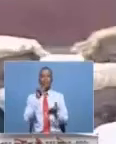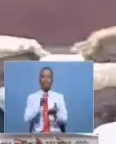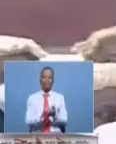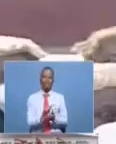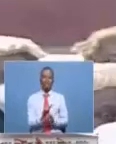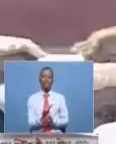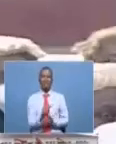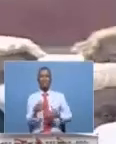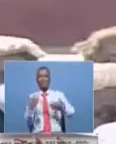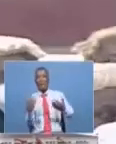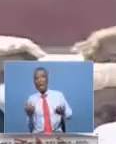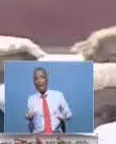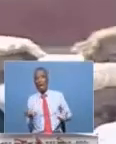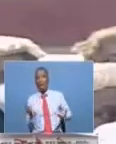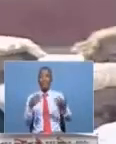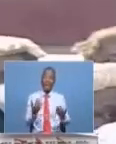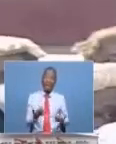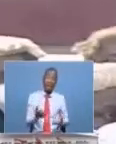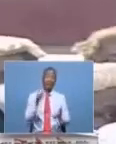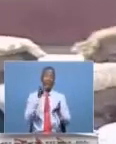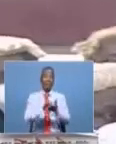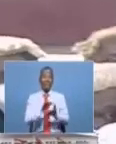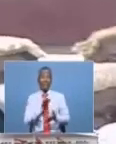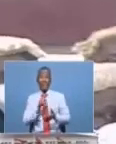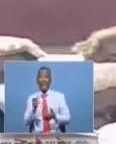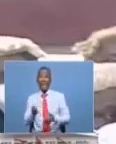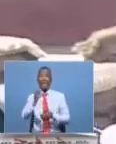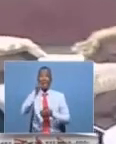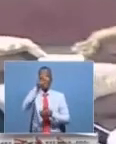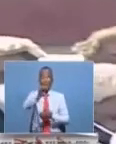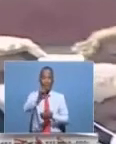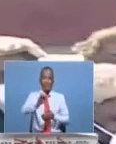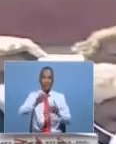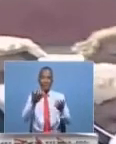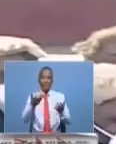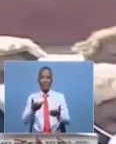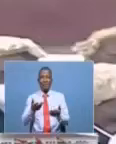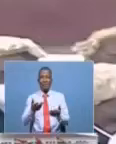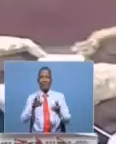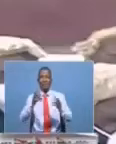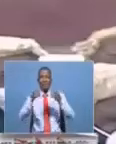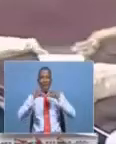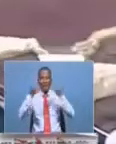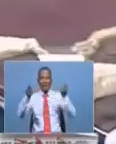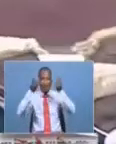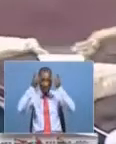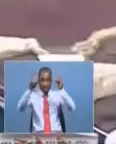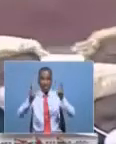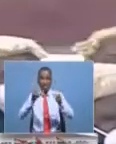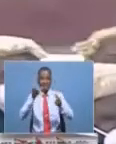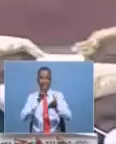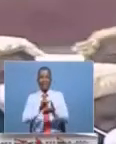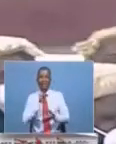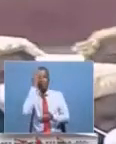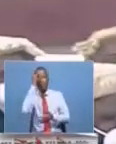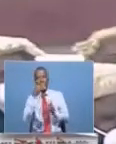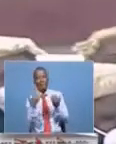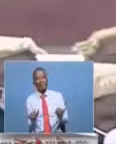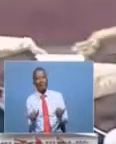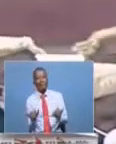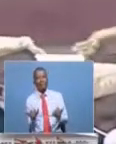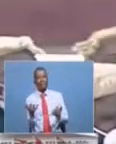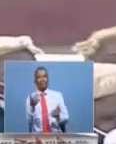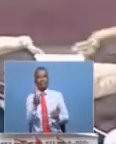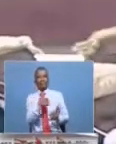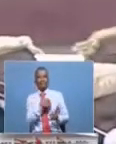as a result of the reliance I placed on the depositions you made, that is why I now